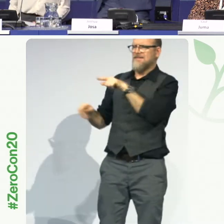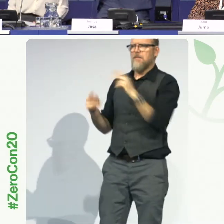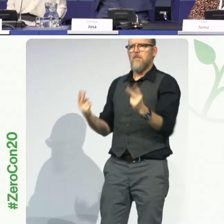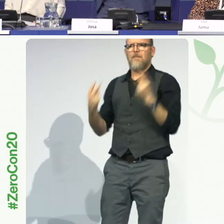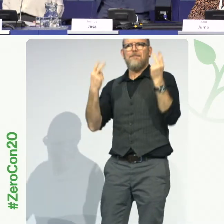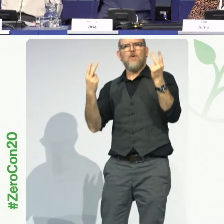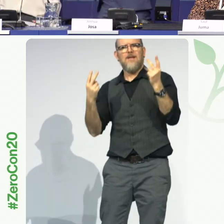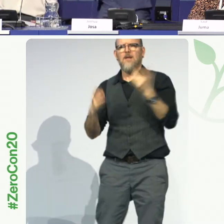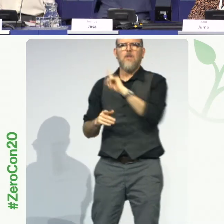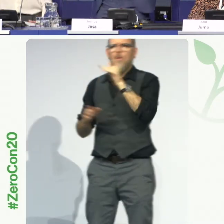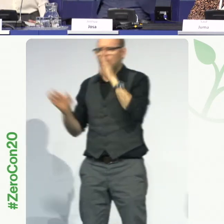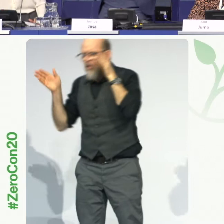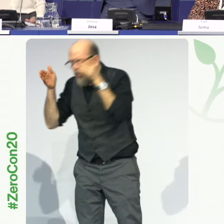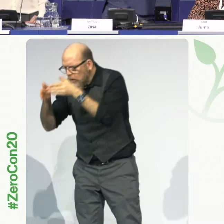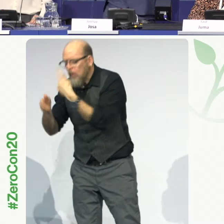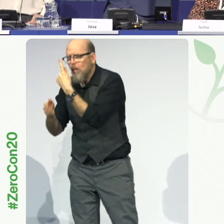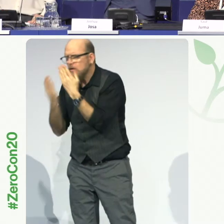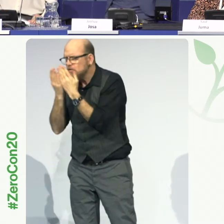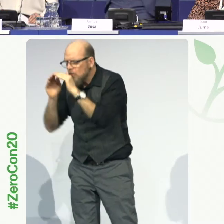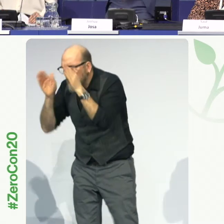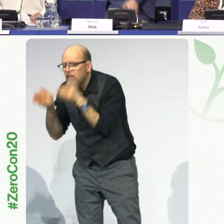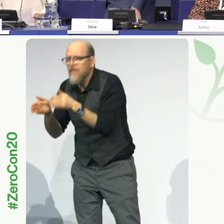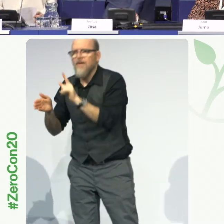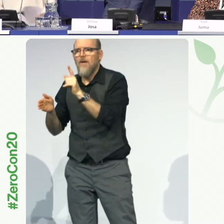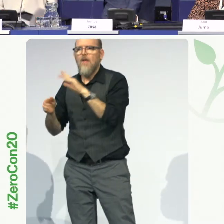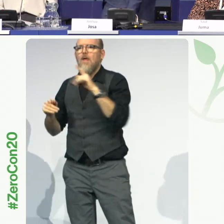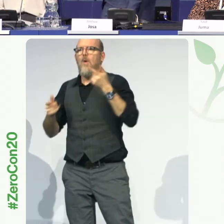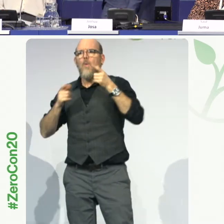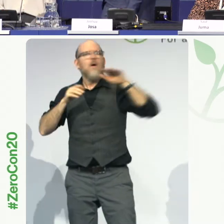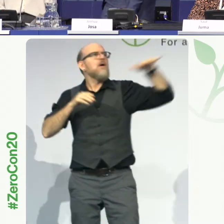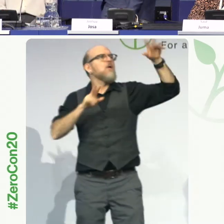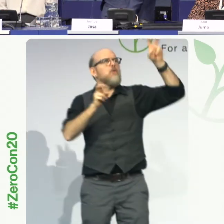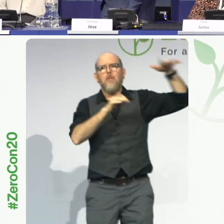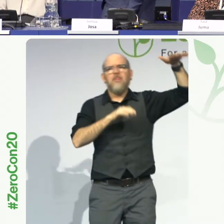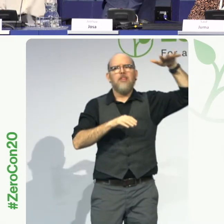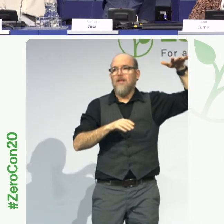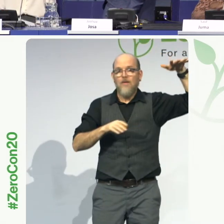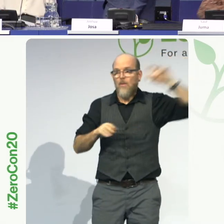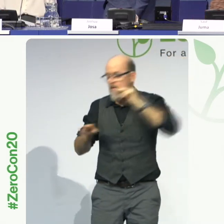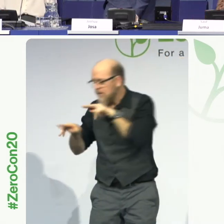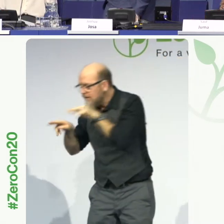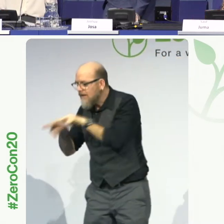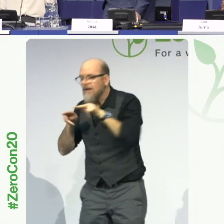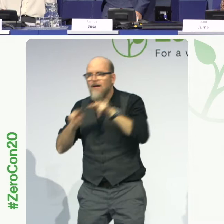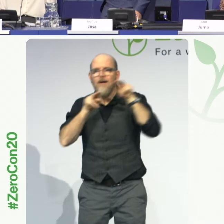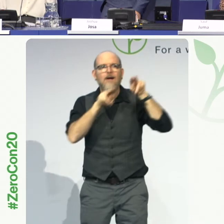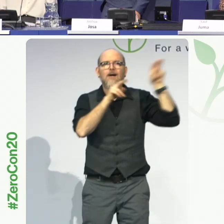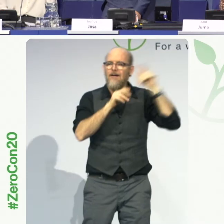school or only at the top level, but that we look across the board. Our next